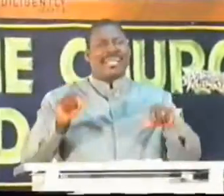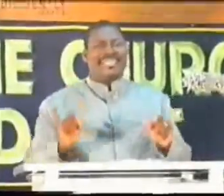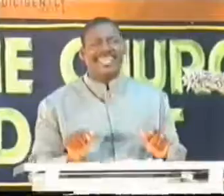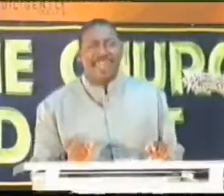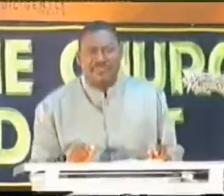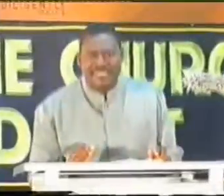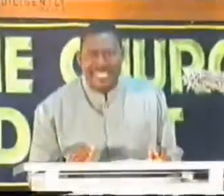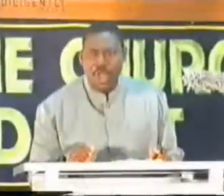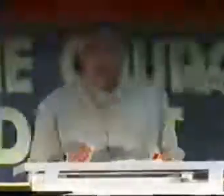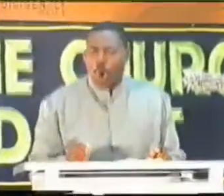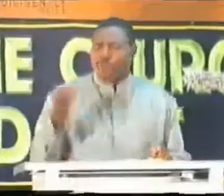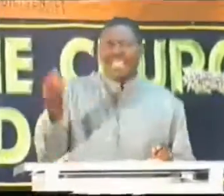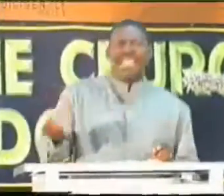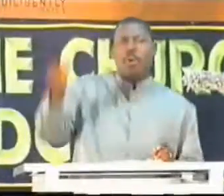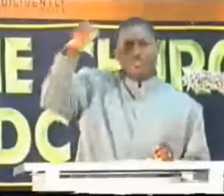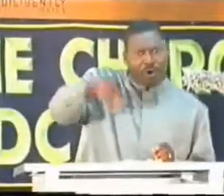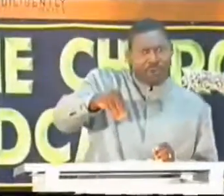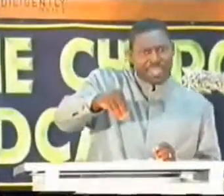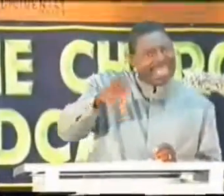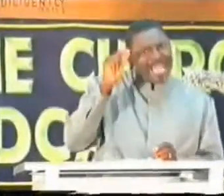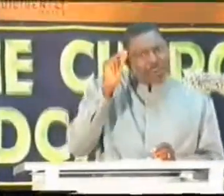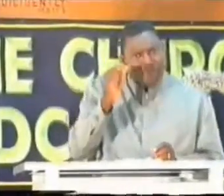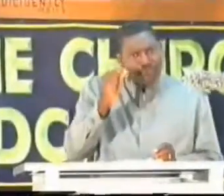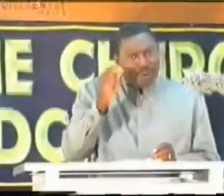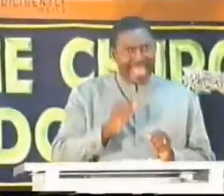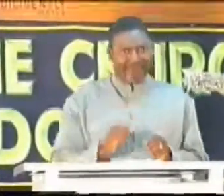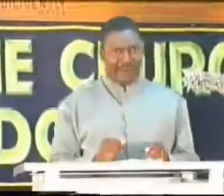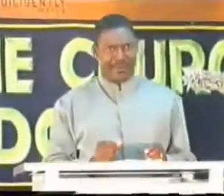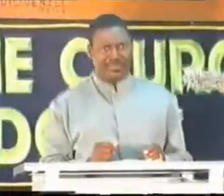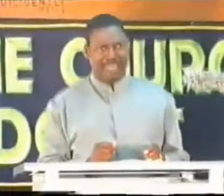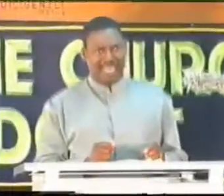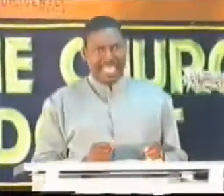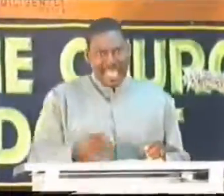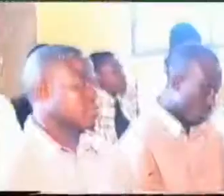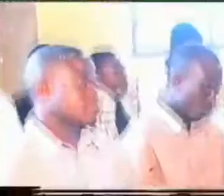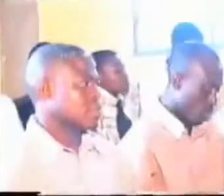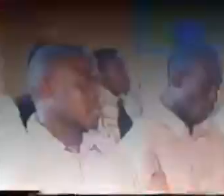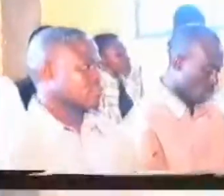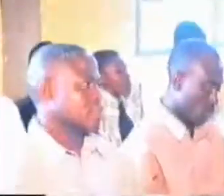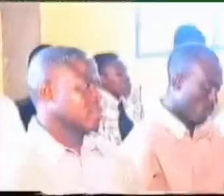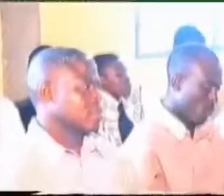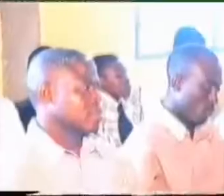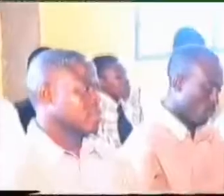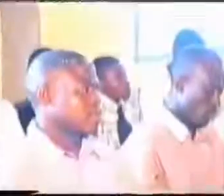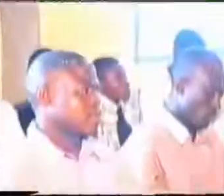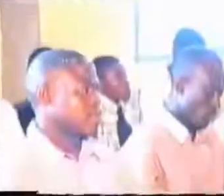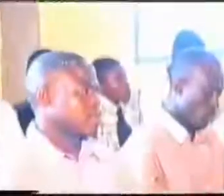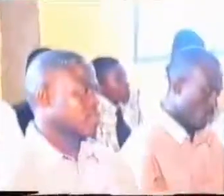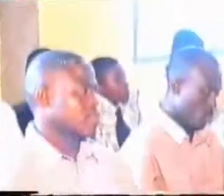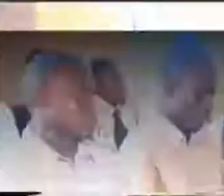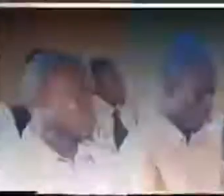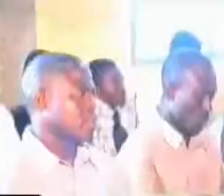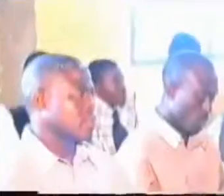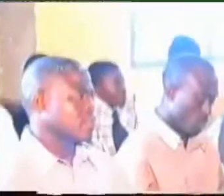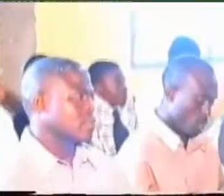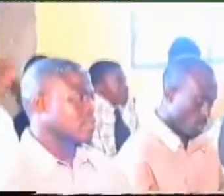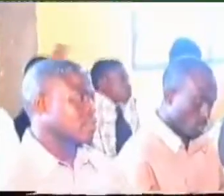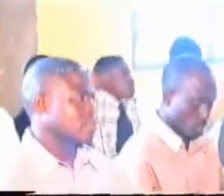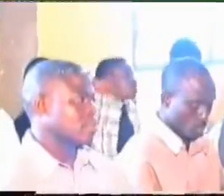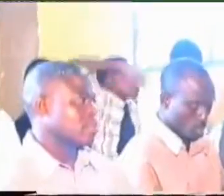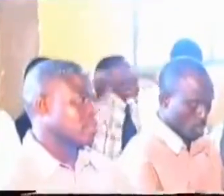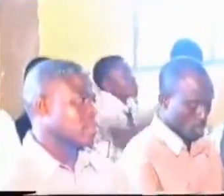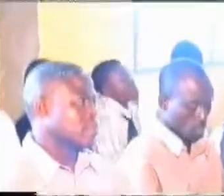echiri ansa na onyagopon ebeka chira Israel for se opese Lewi fo ene ya asofo edimano e de se wo kasam bi wo hasen